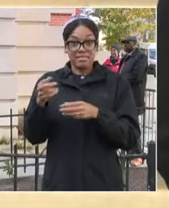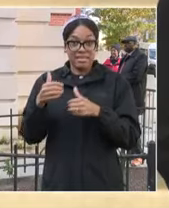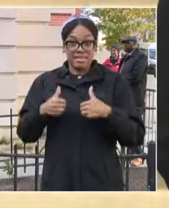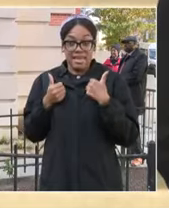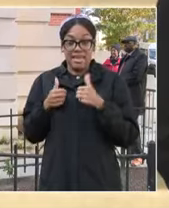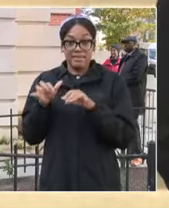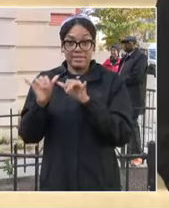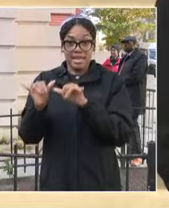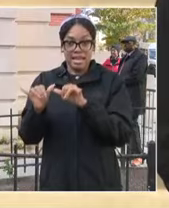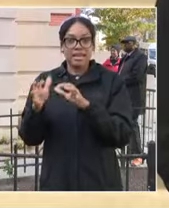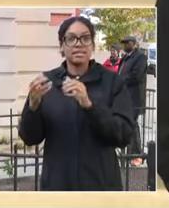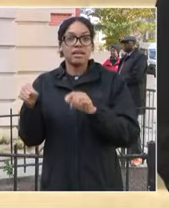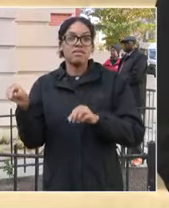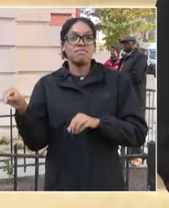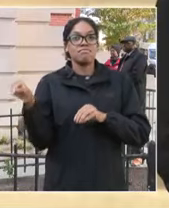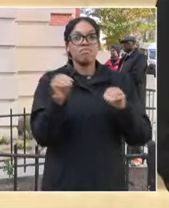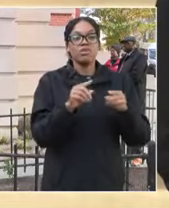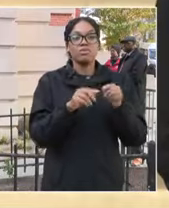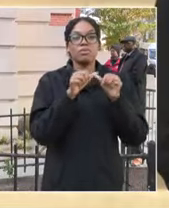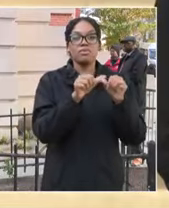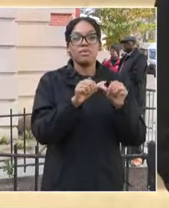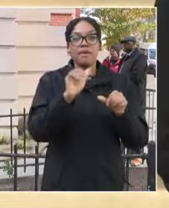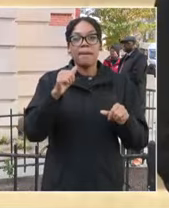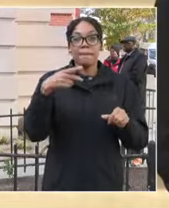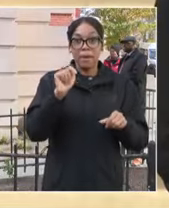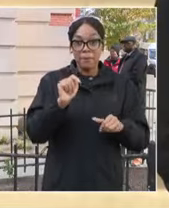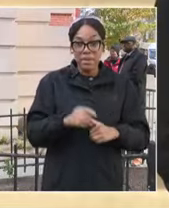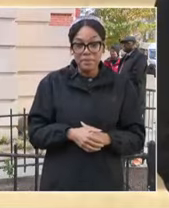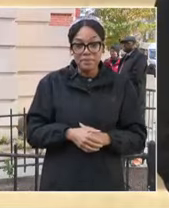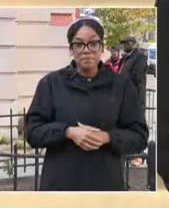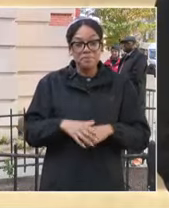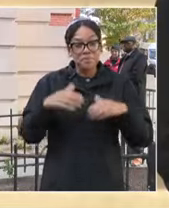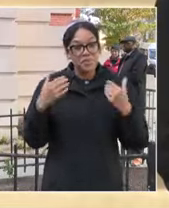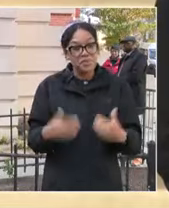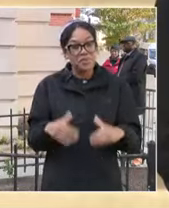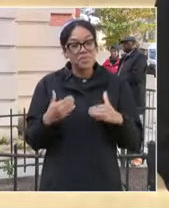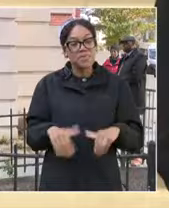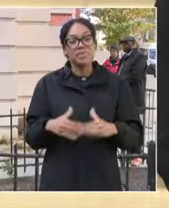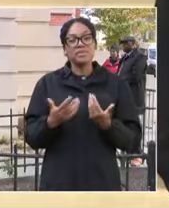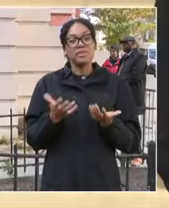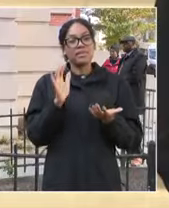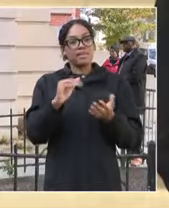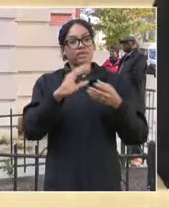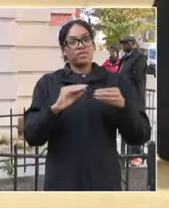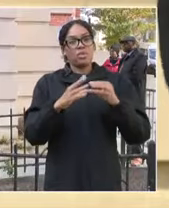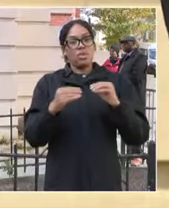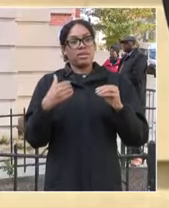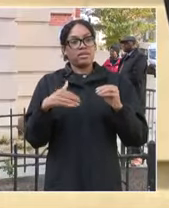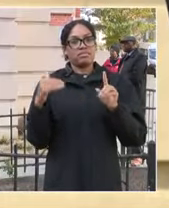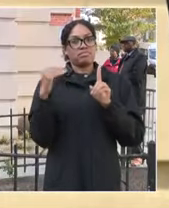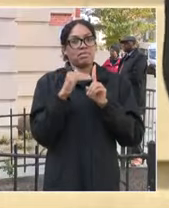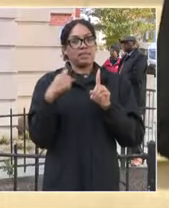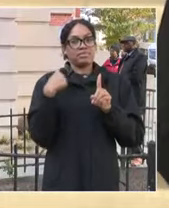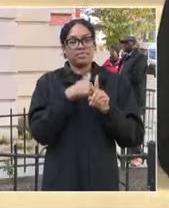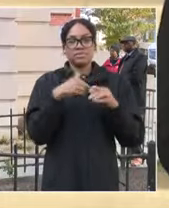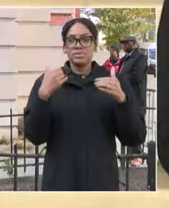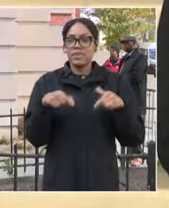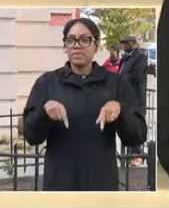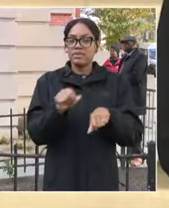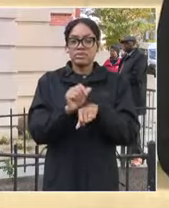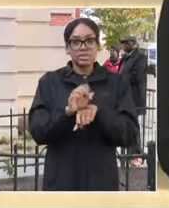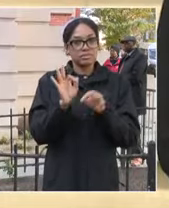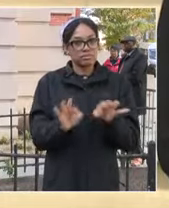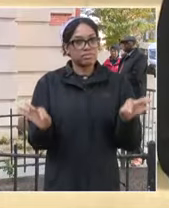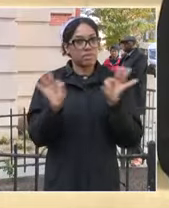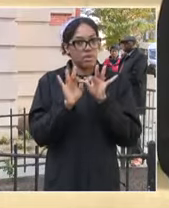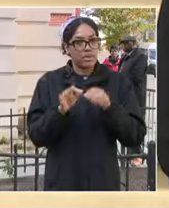story was just another good reminder of how important our work together is. This work is helping